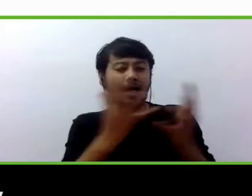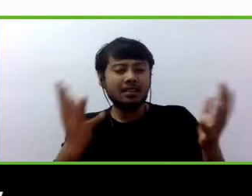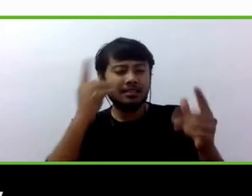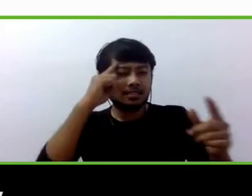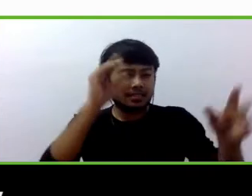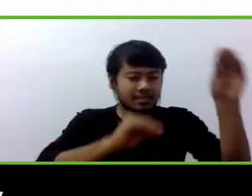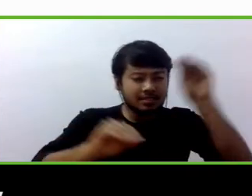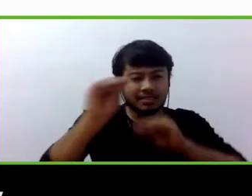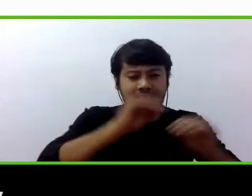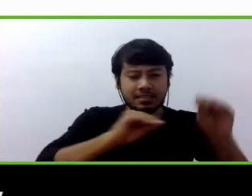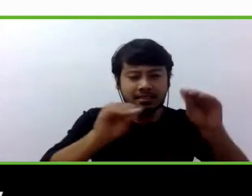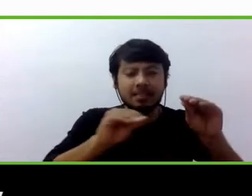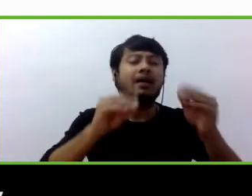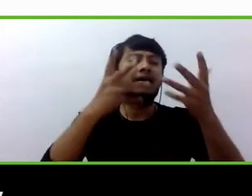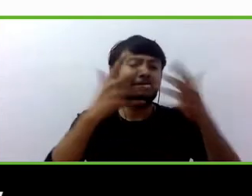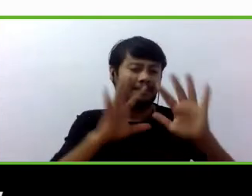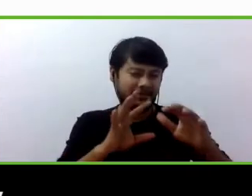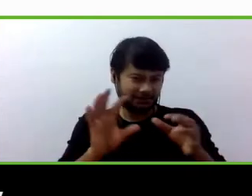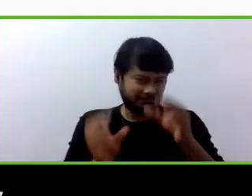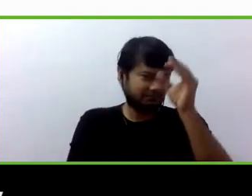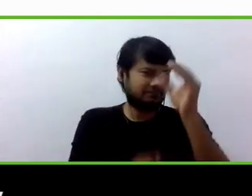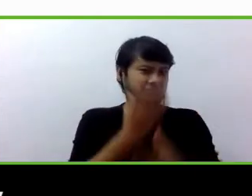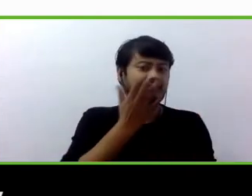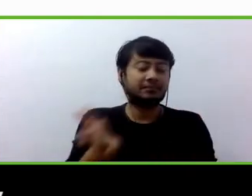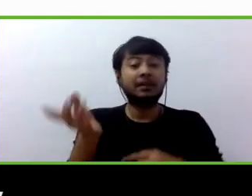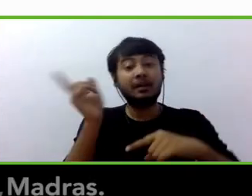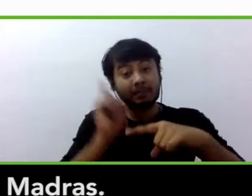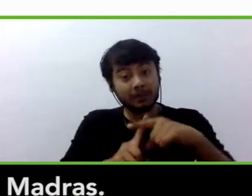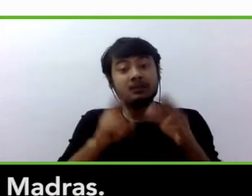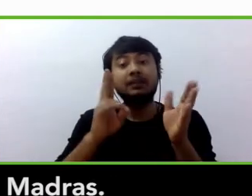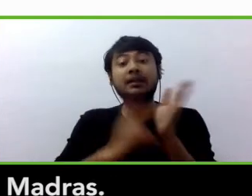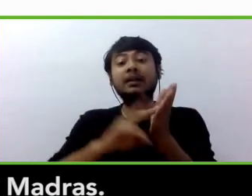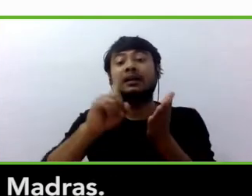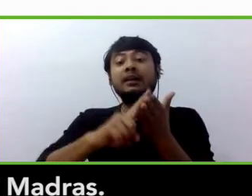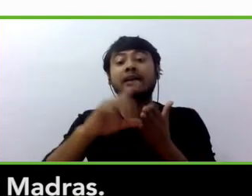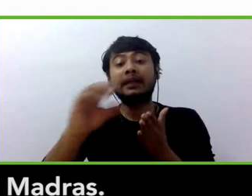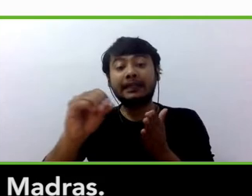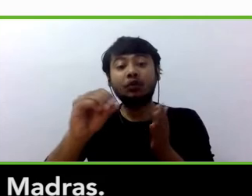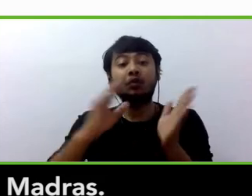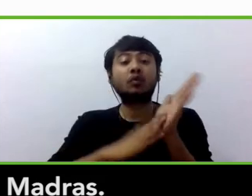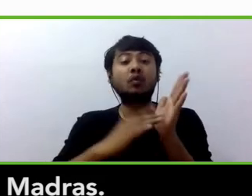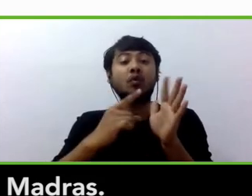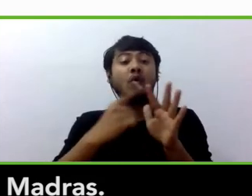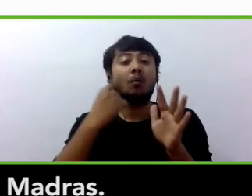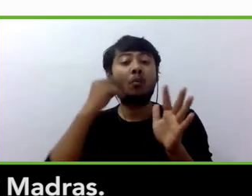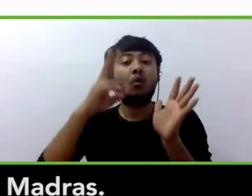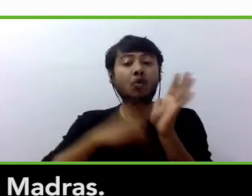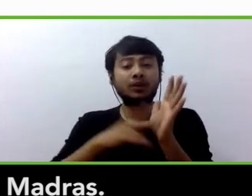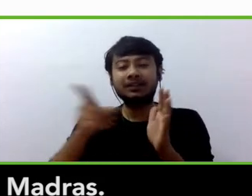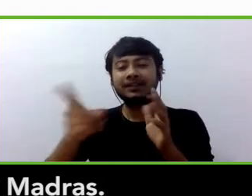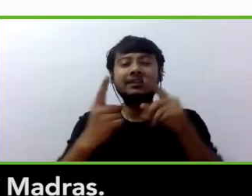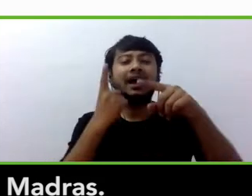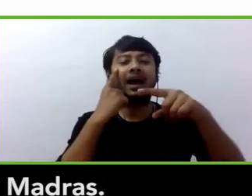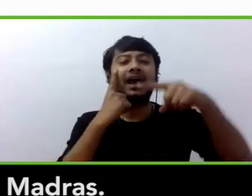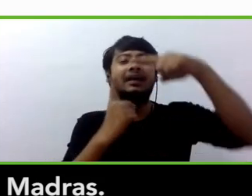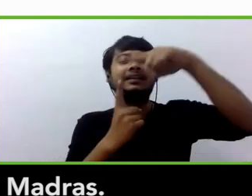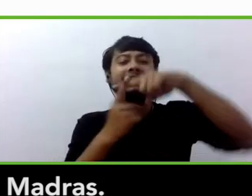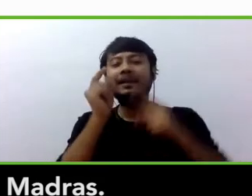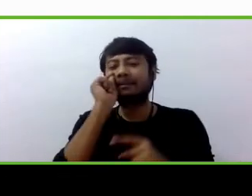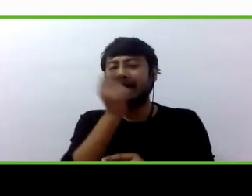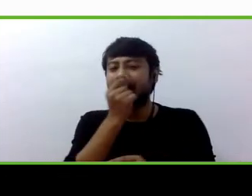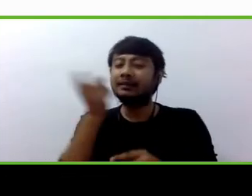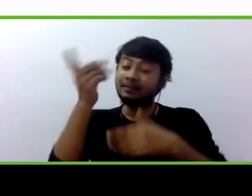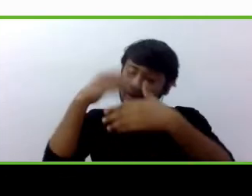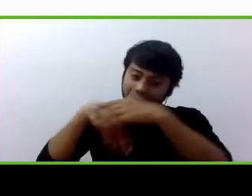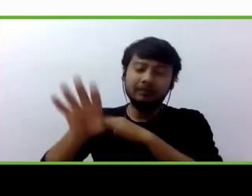She's also the founder of NeoMotion, a startup on assistive devices incubated at IIT